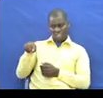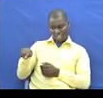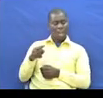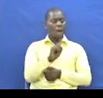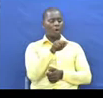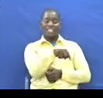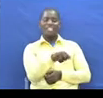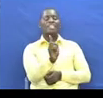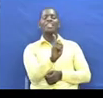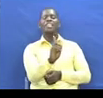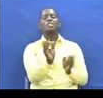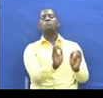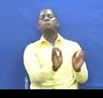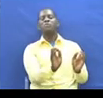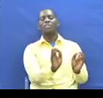or not a function?